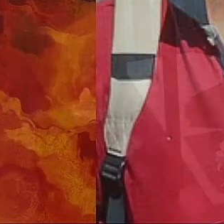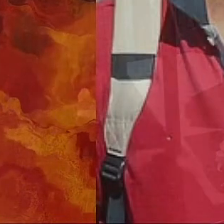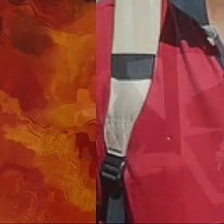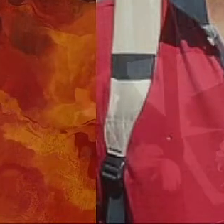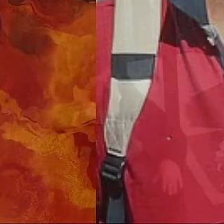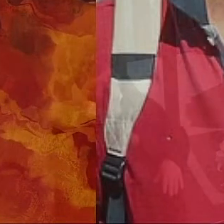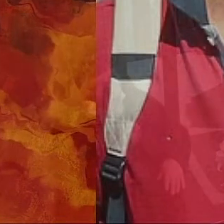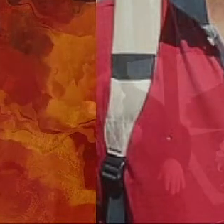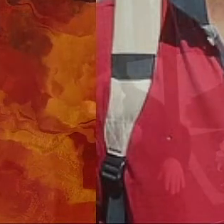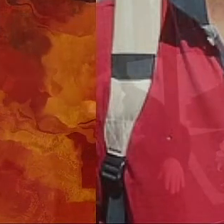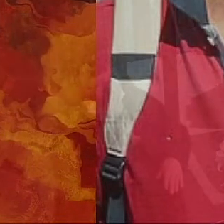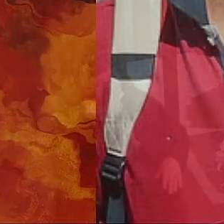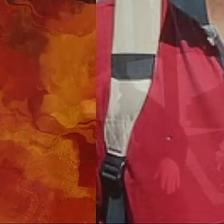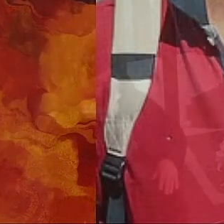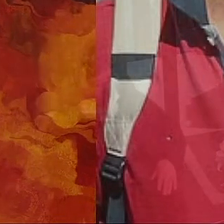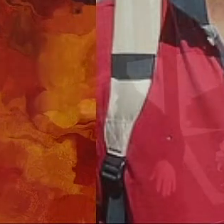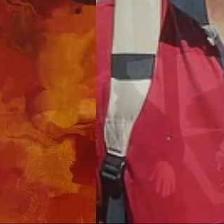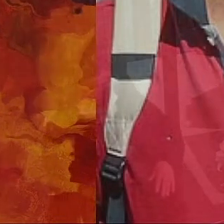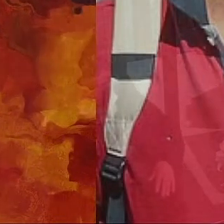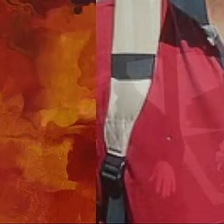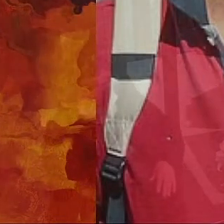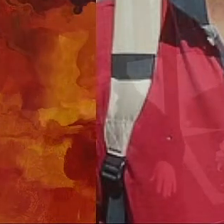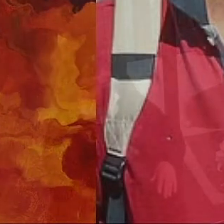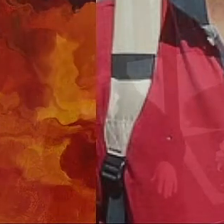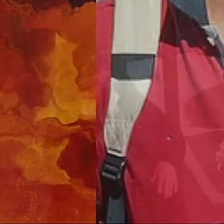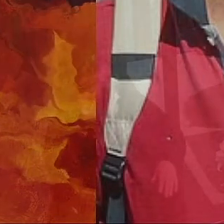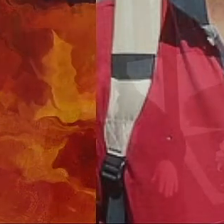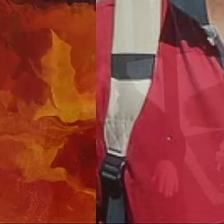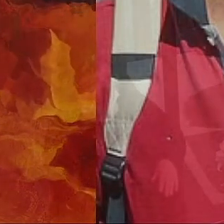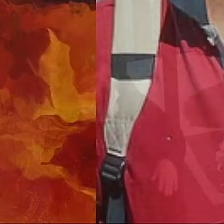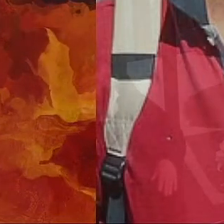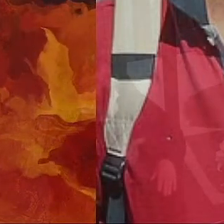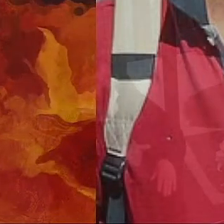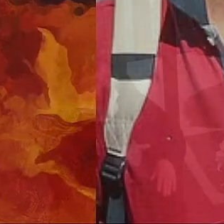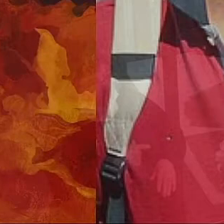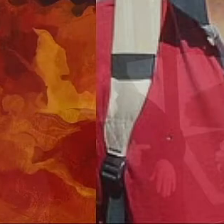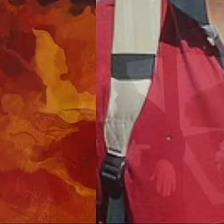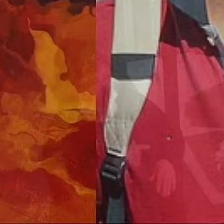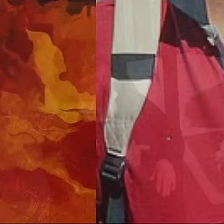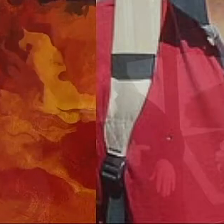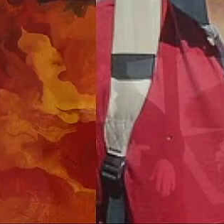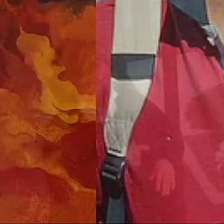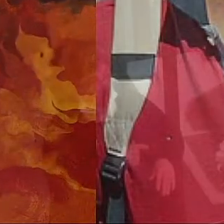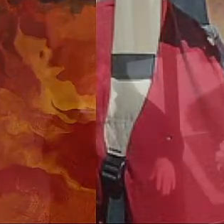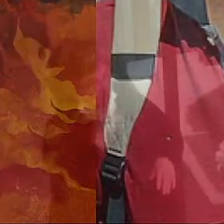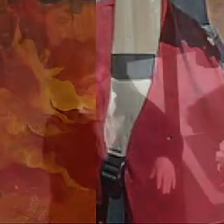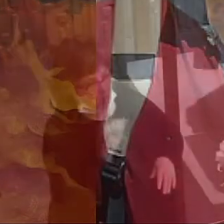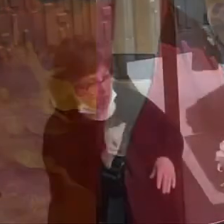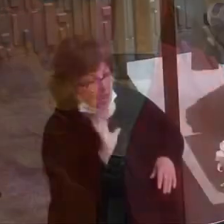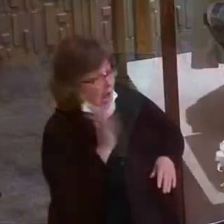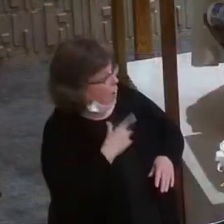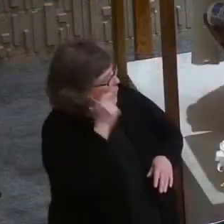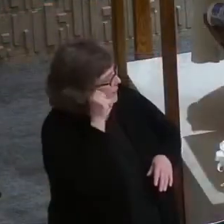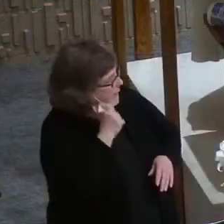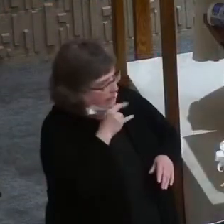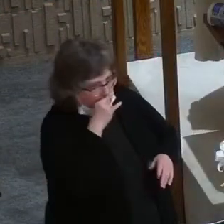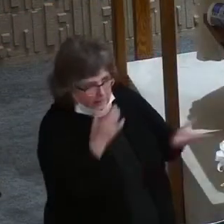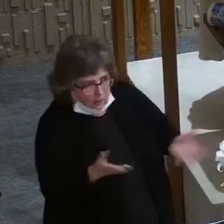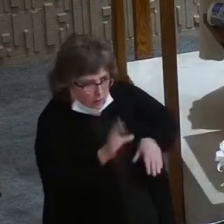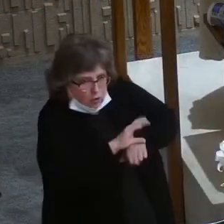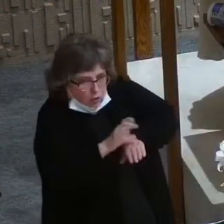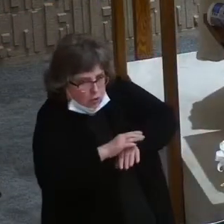died in 2006 at the age of 15. He looks like one of our teenagers